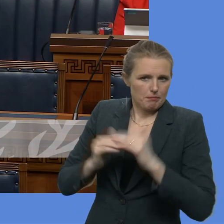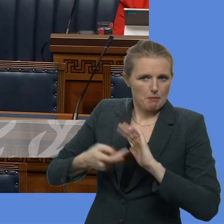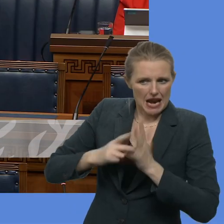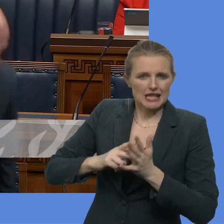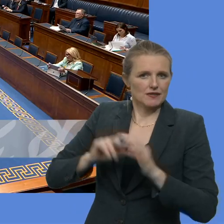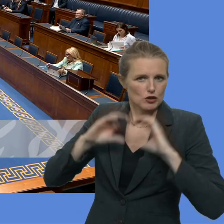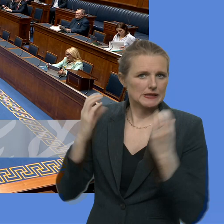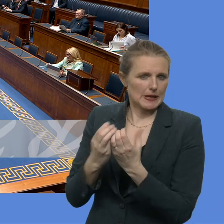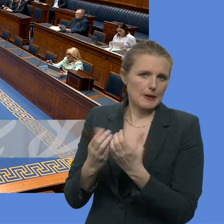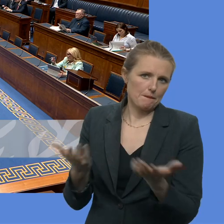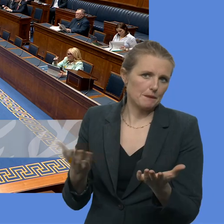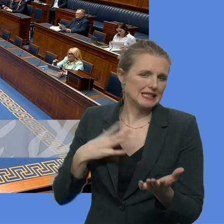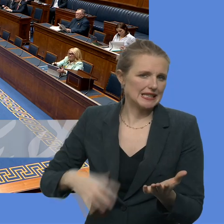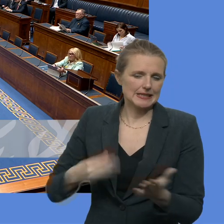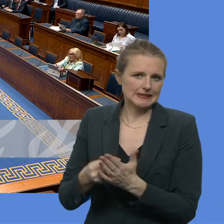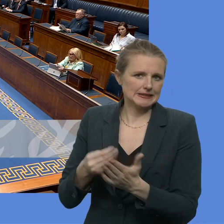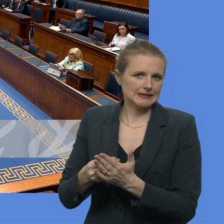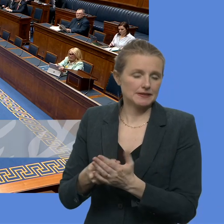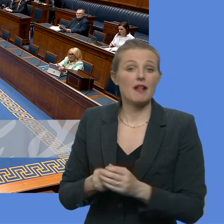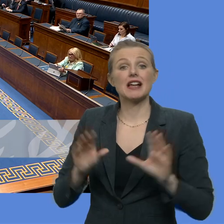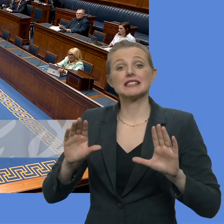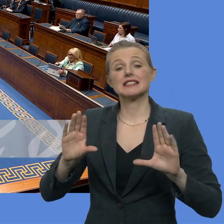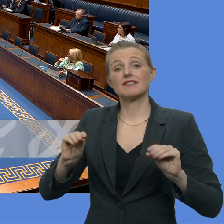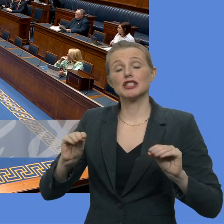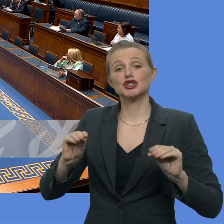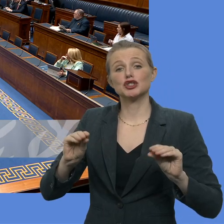proceed. That concludes.